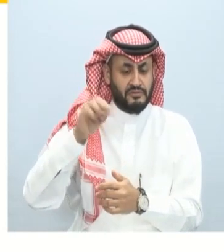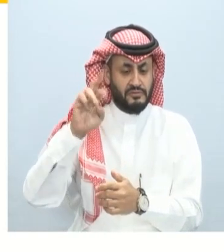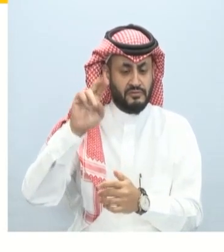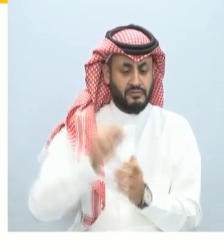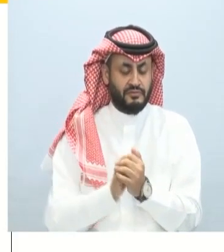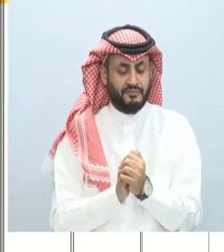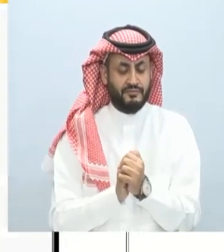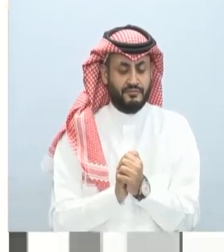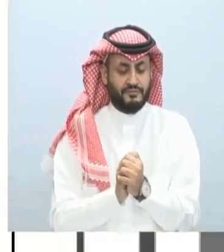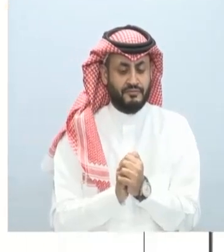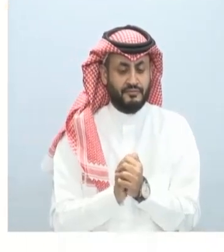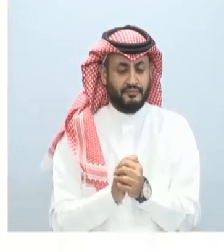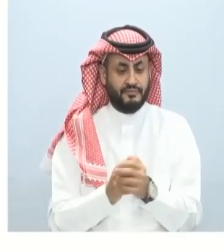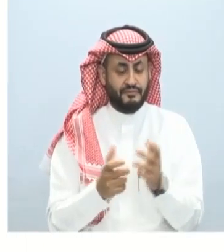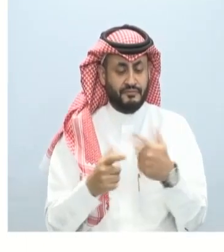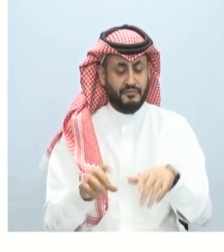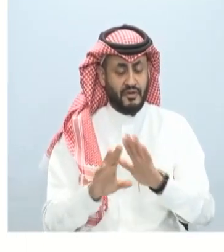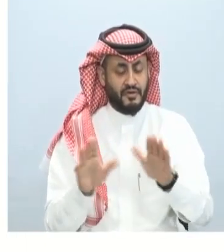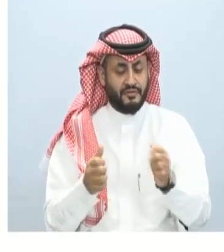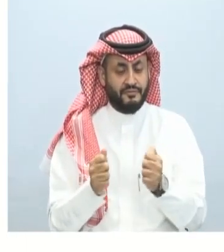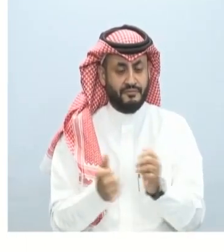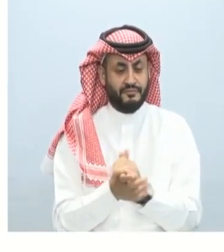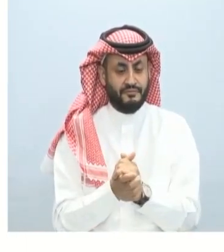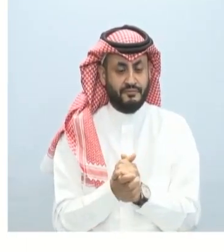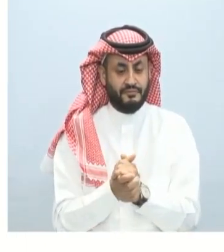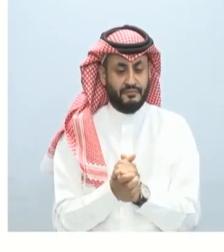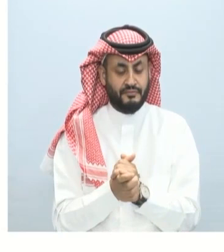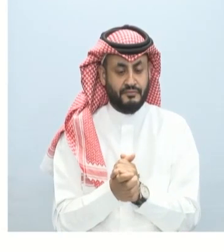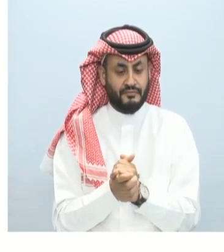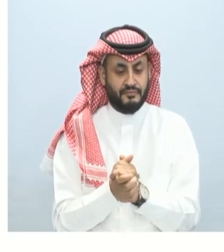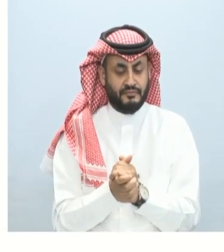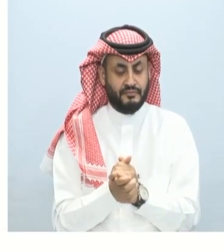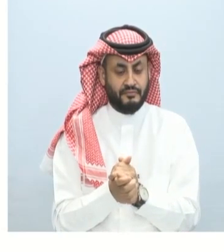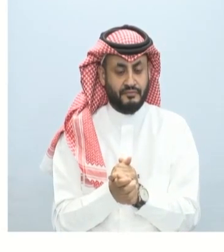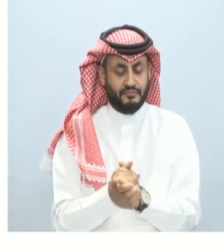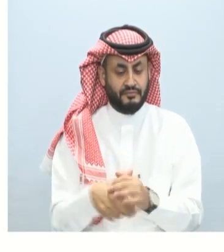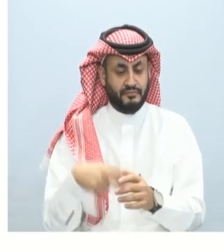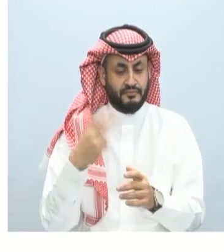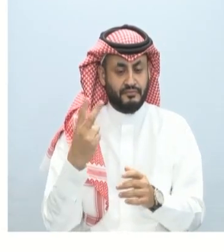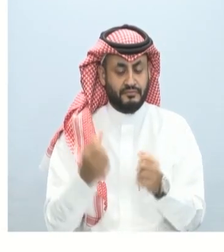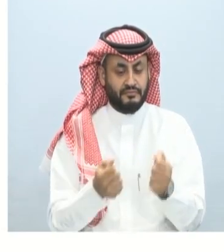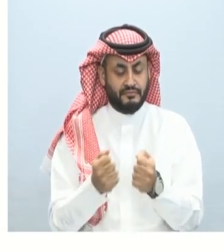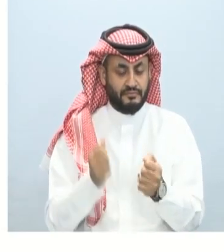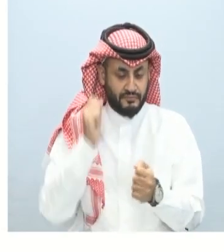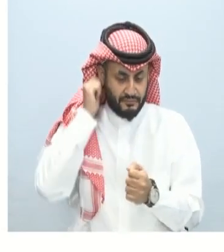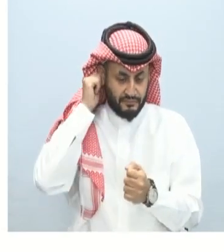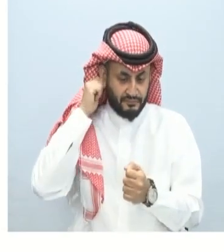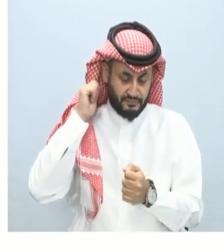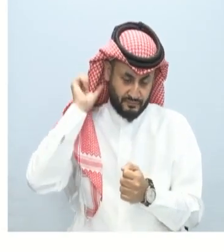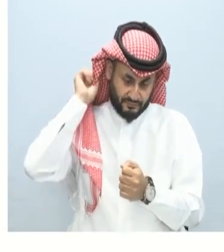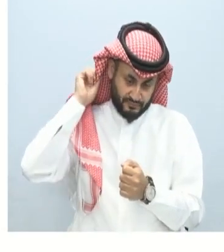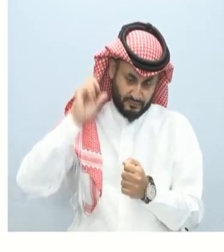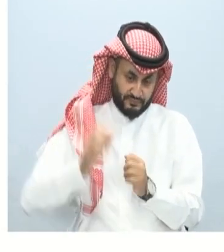So we have here finished the first exercise. Now, coming to the second exercise, we have to rewrite the